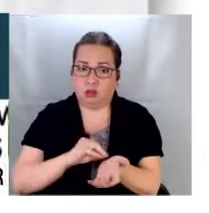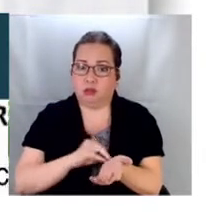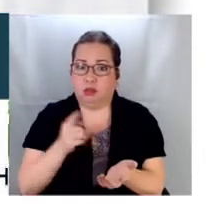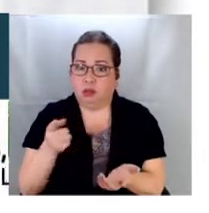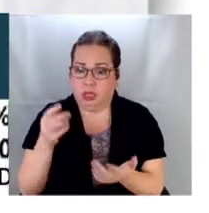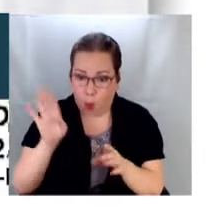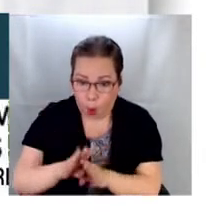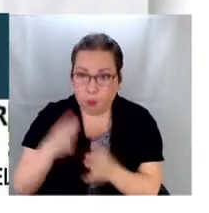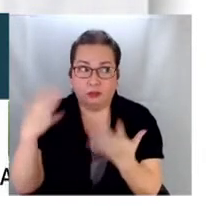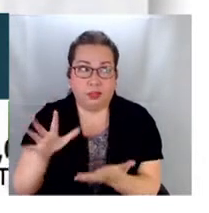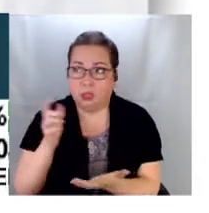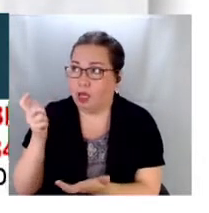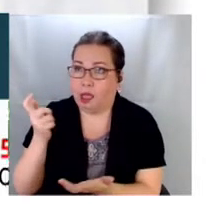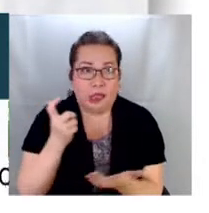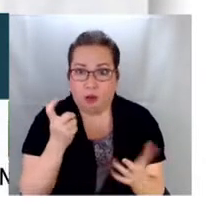yun eh.